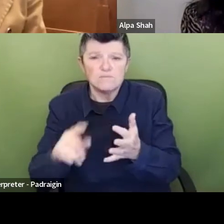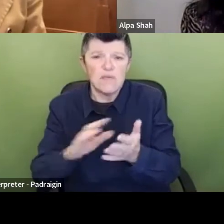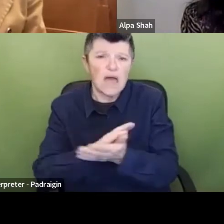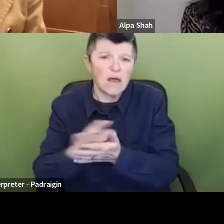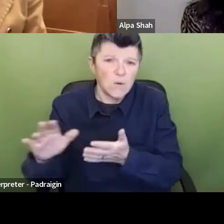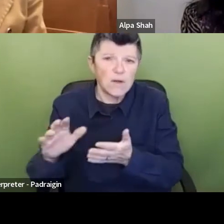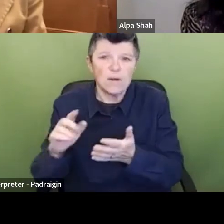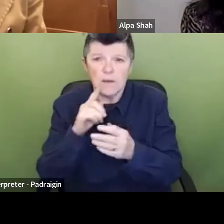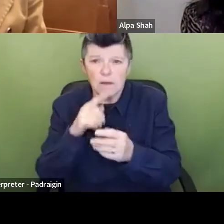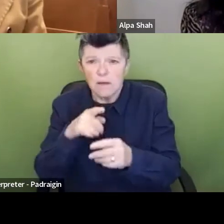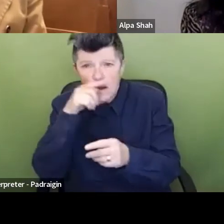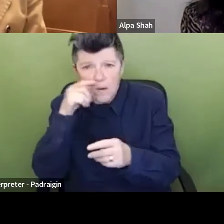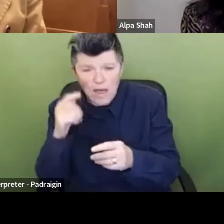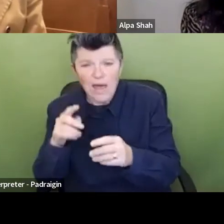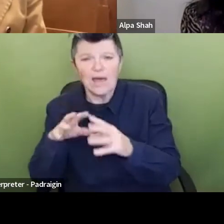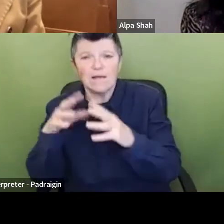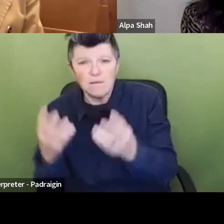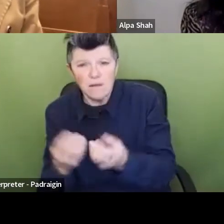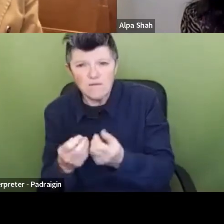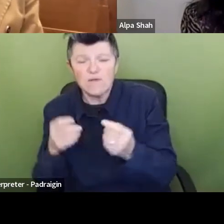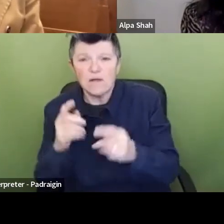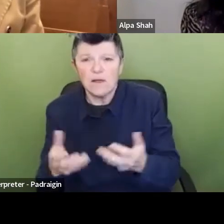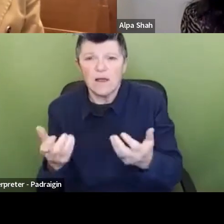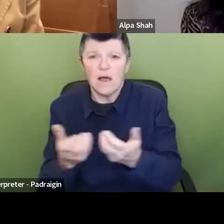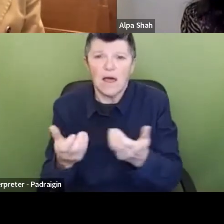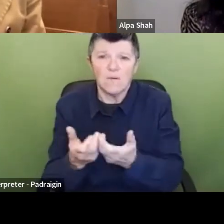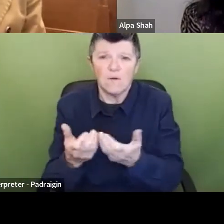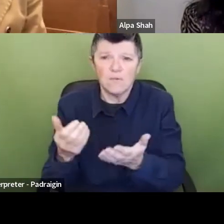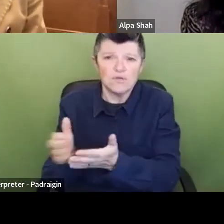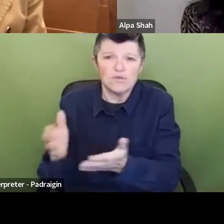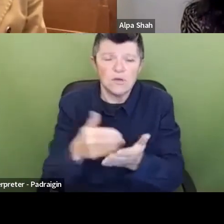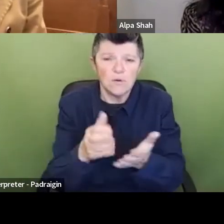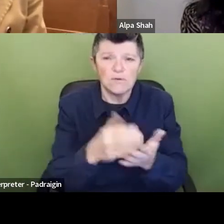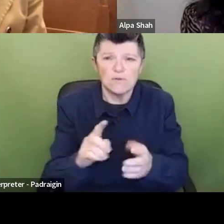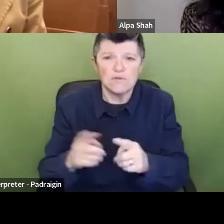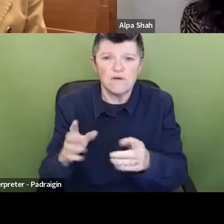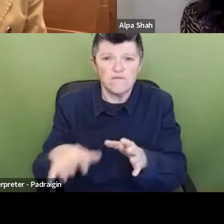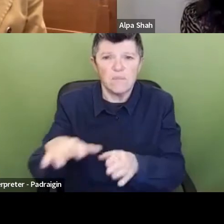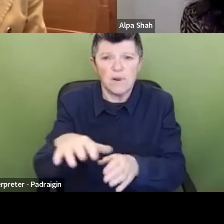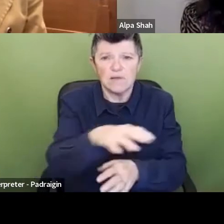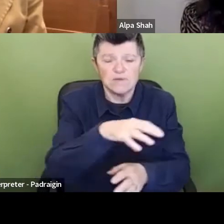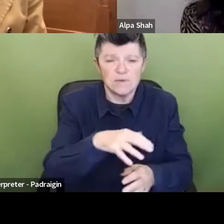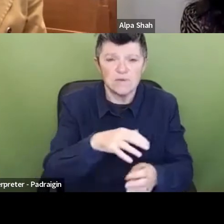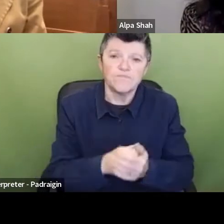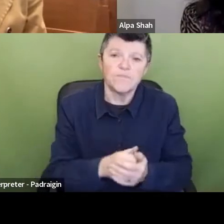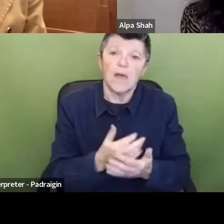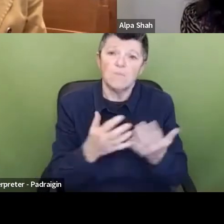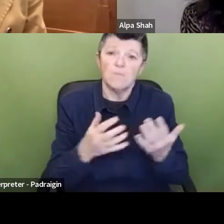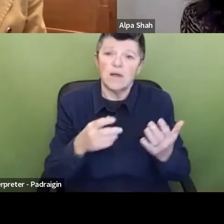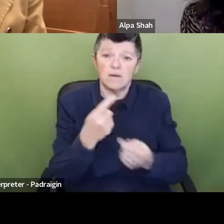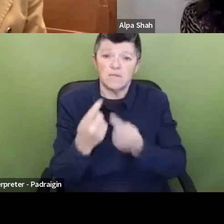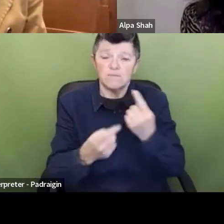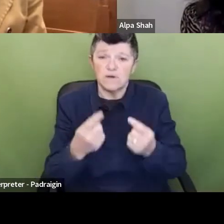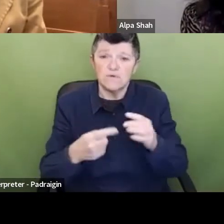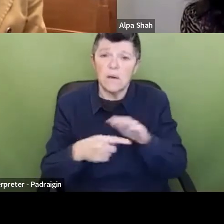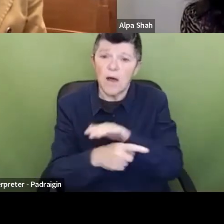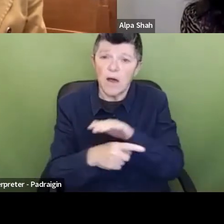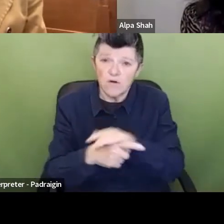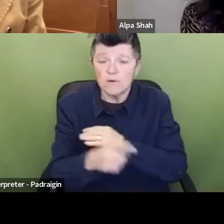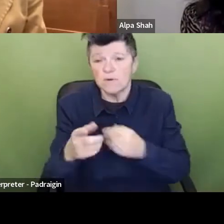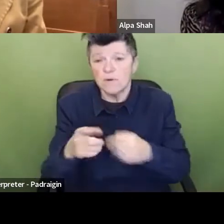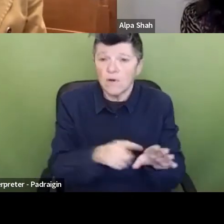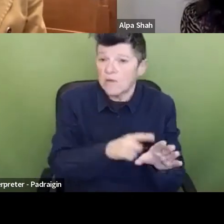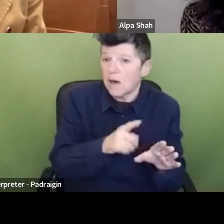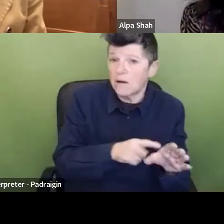connotations and how it was sold on the different markets that I encountered. Many of them were migrants, many of them were quite young. Most of the people I worked with